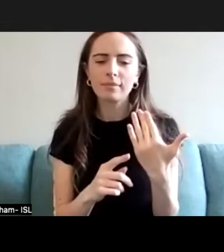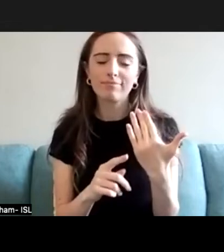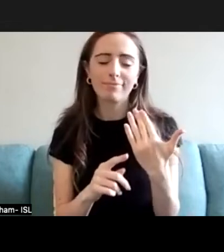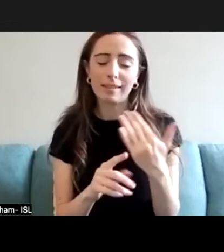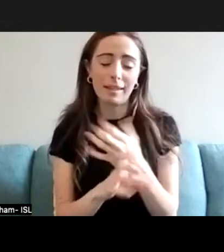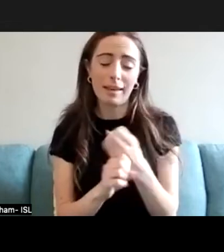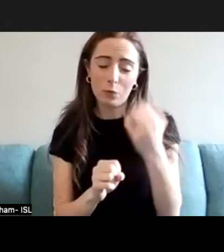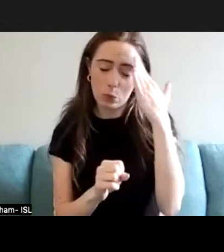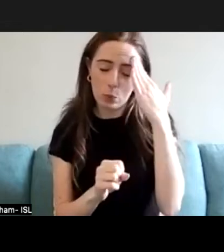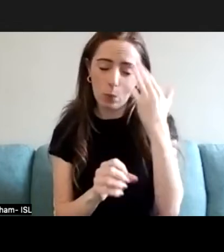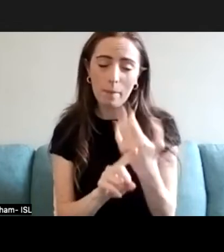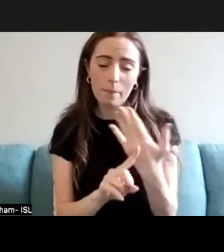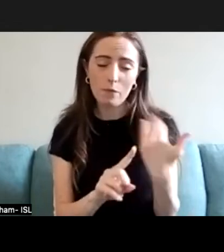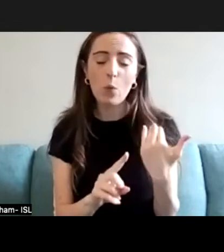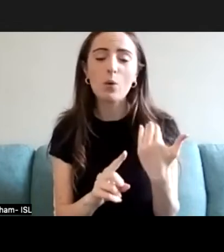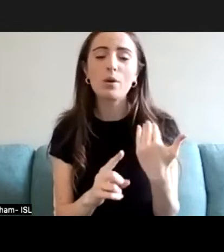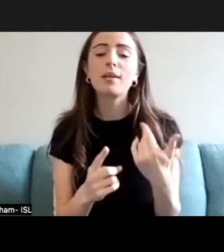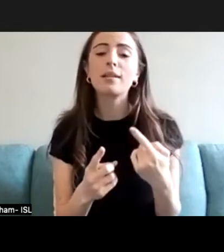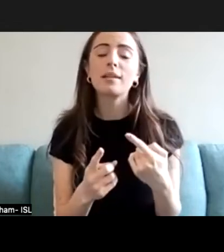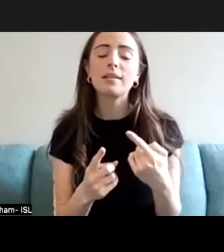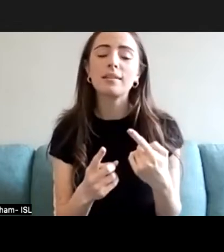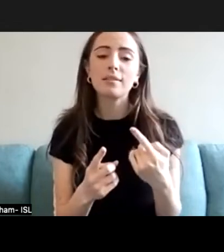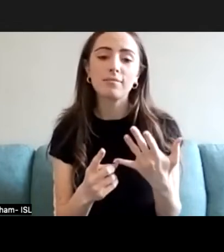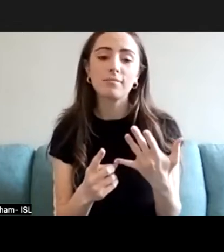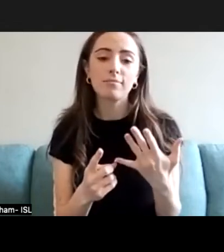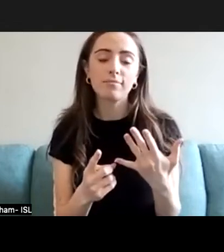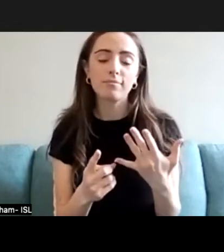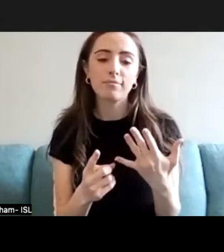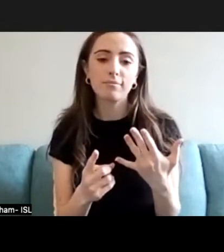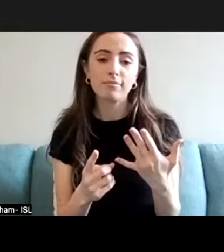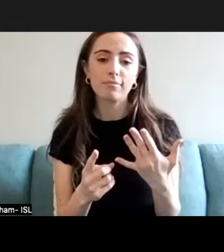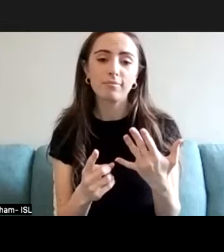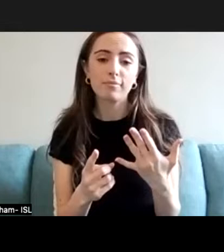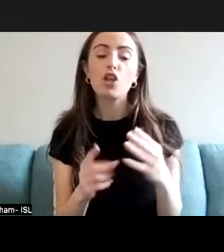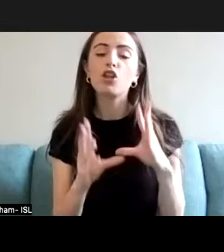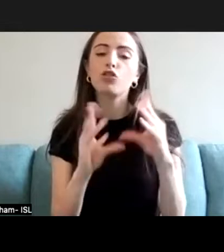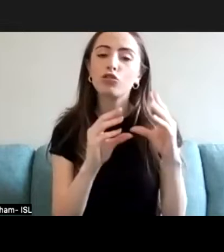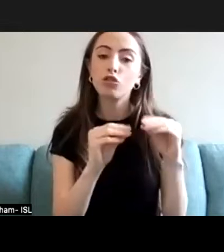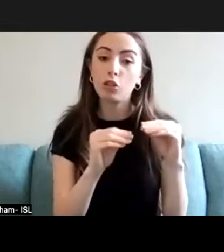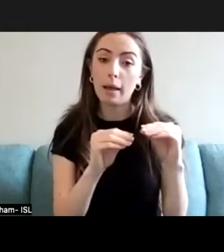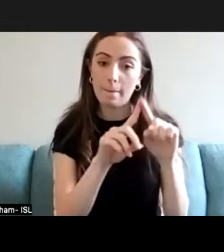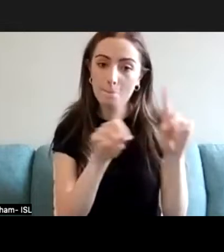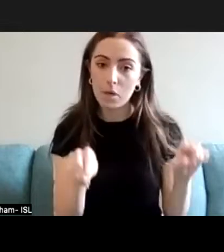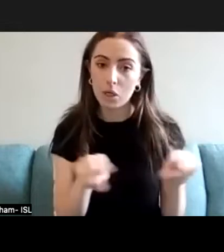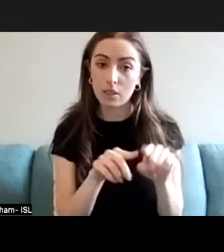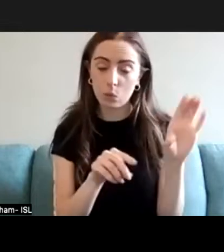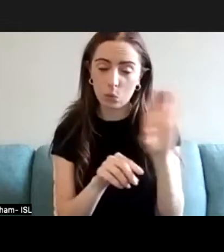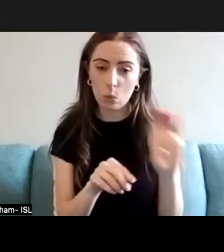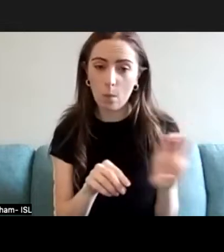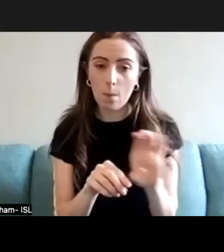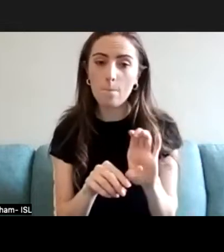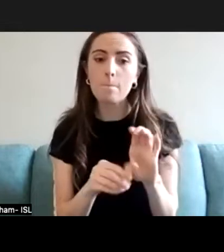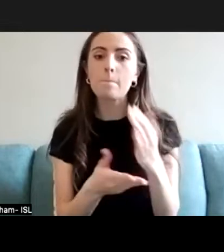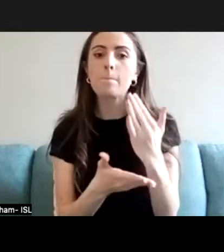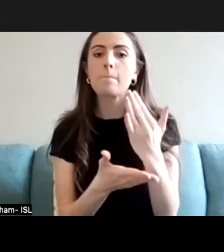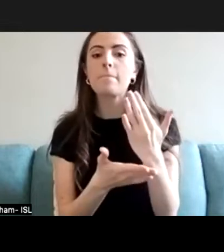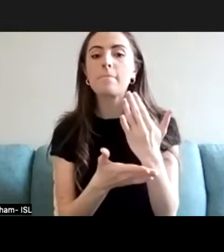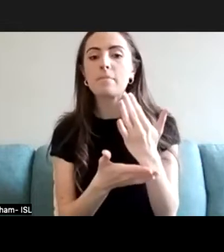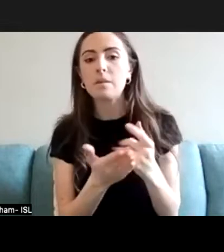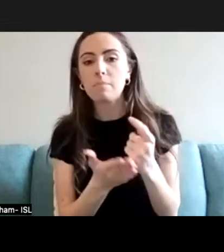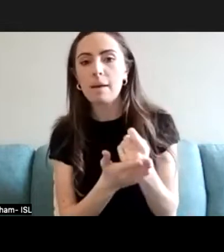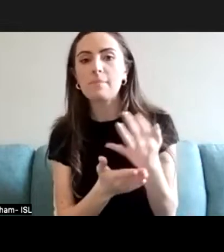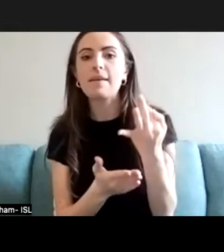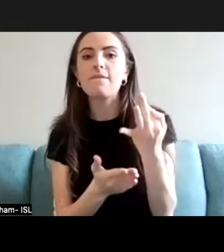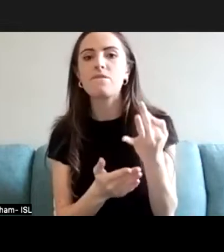of by a very kind individual. So the chat function on Zoom can sometimes, if an individual is